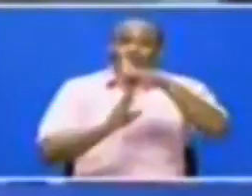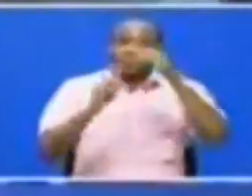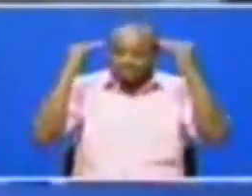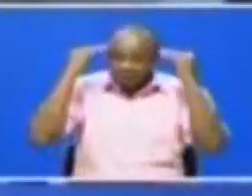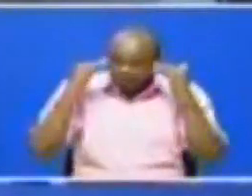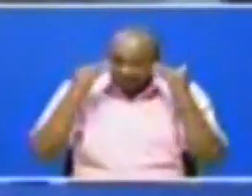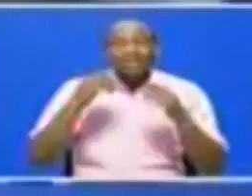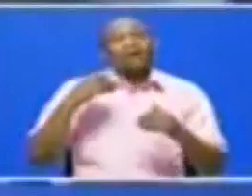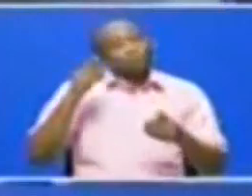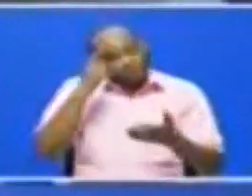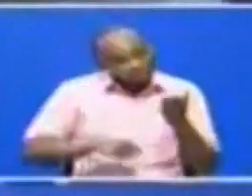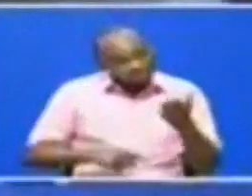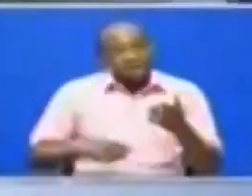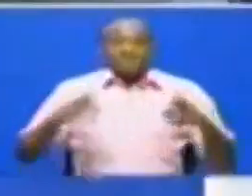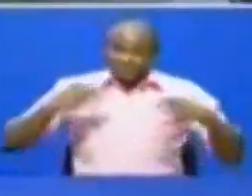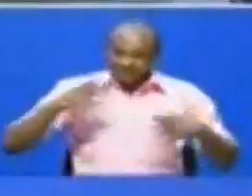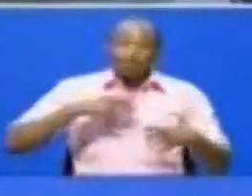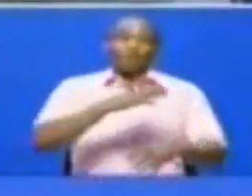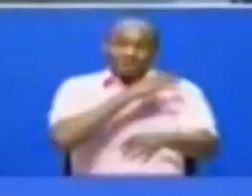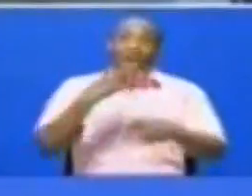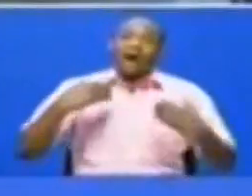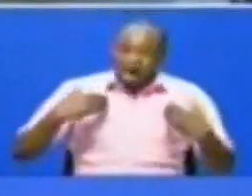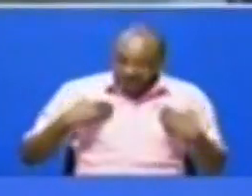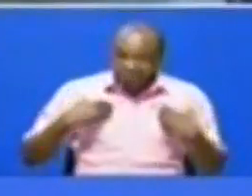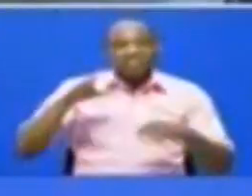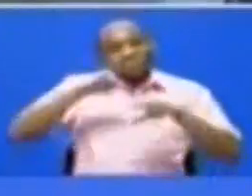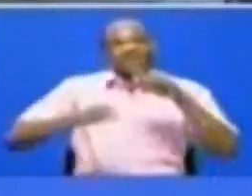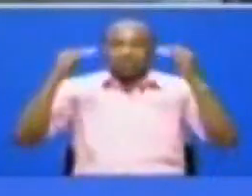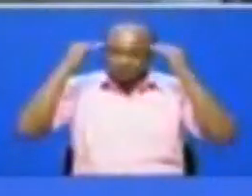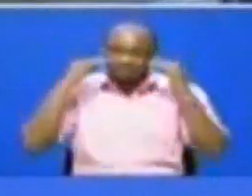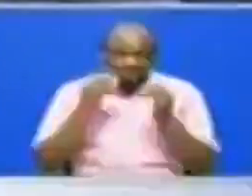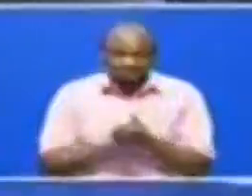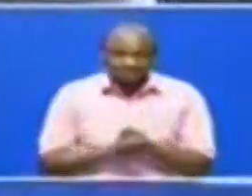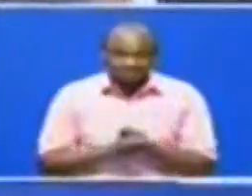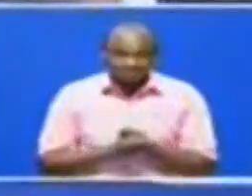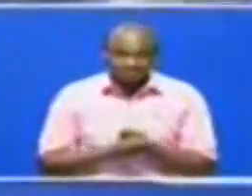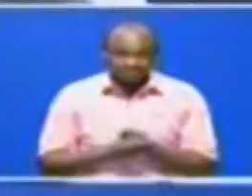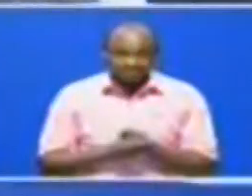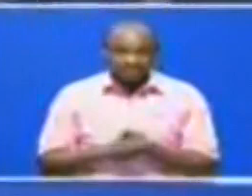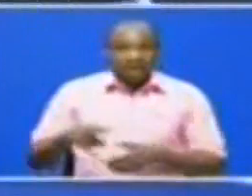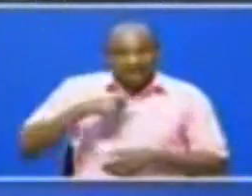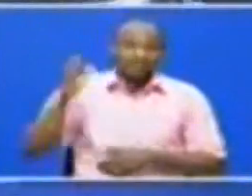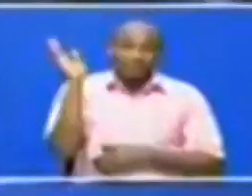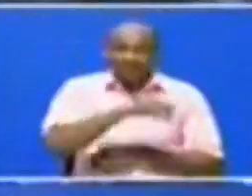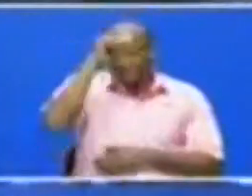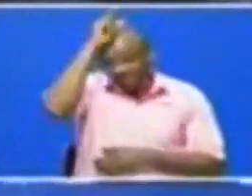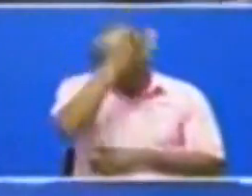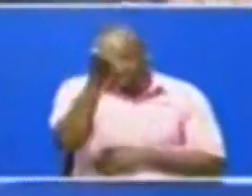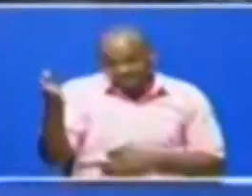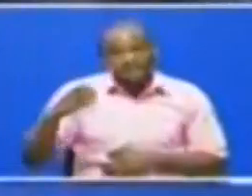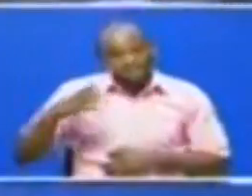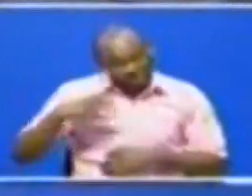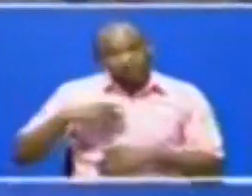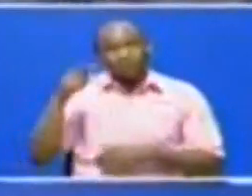ya kwamba mwananchi ndio ako na nguvu kuliko mahakama. tunarudi mashinani na watu wangoje